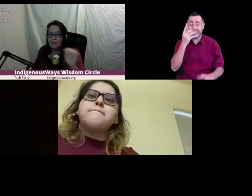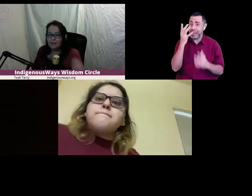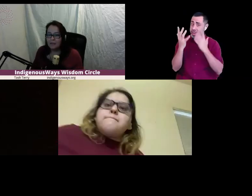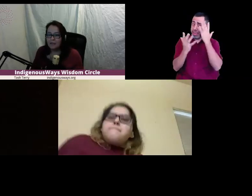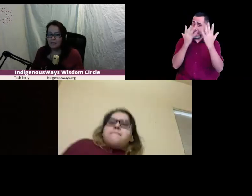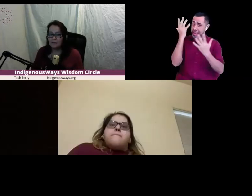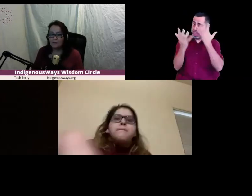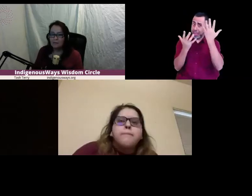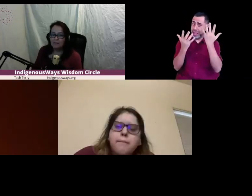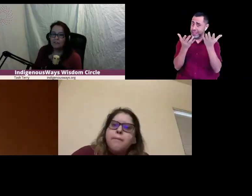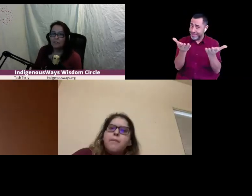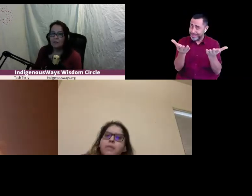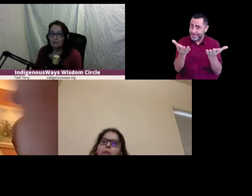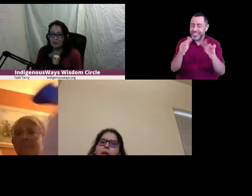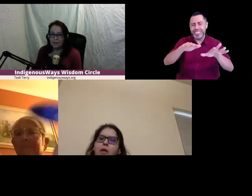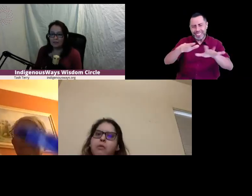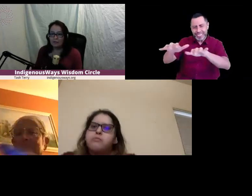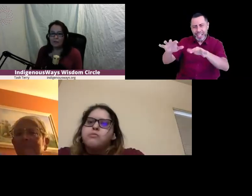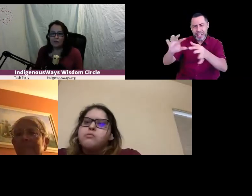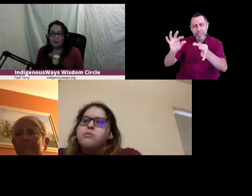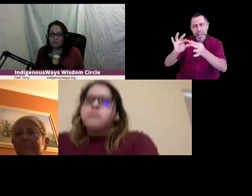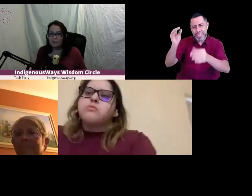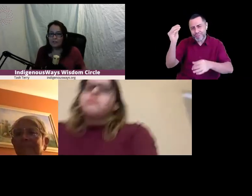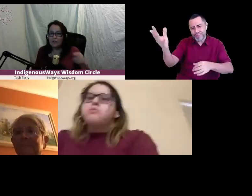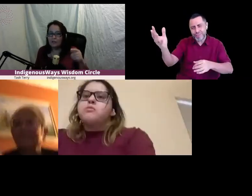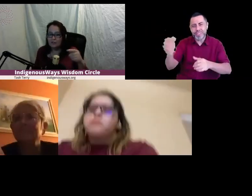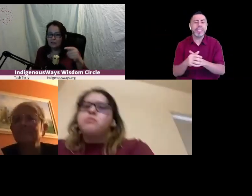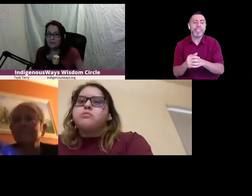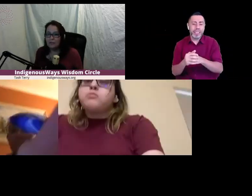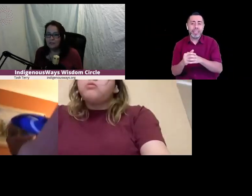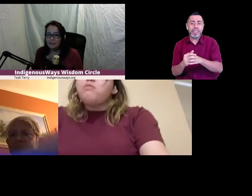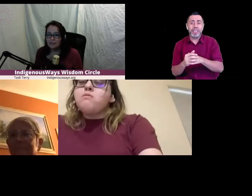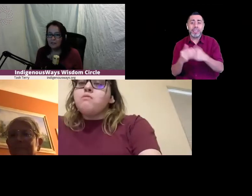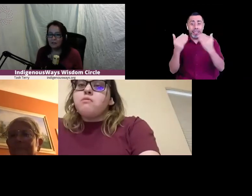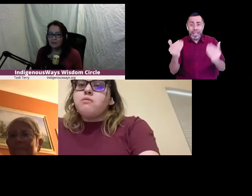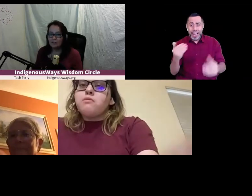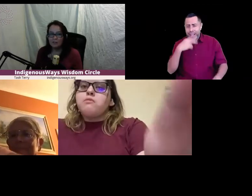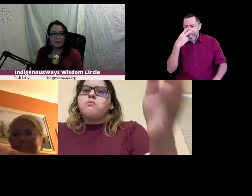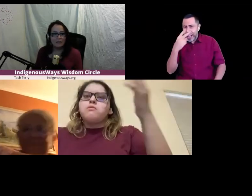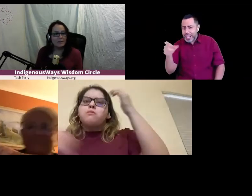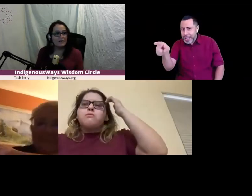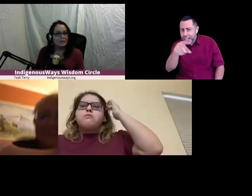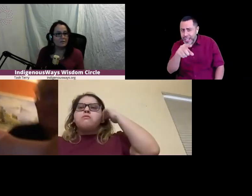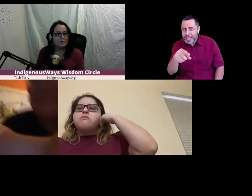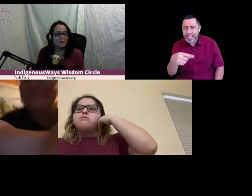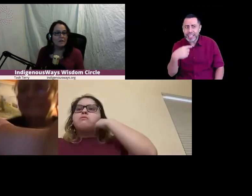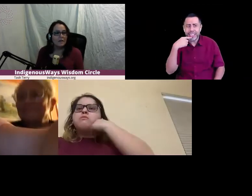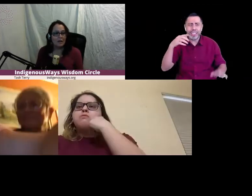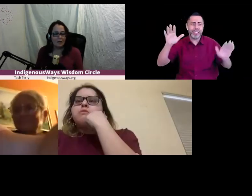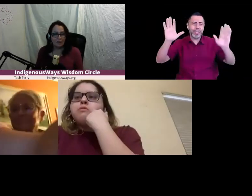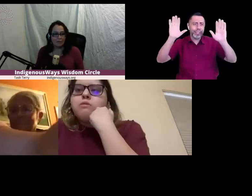a message. And so far, what we see on the screen says, great to see and hear you.